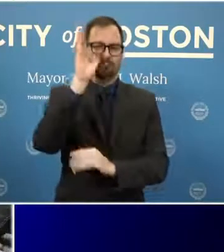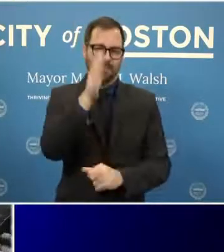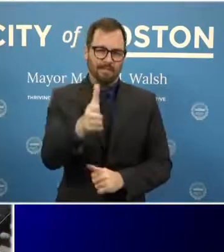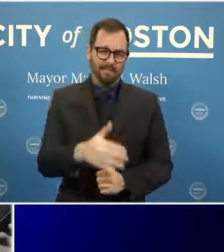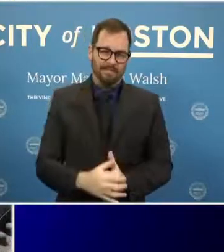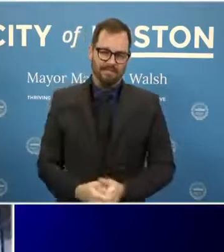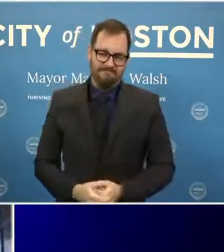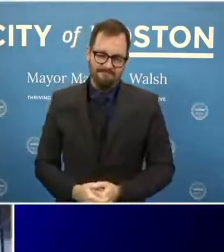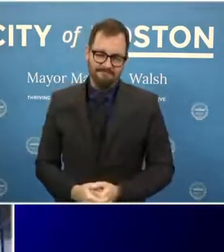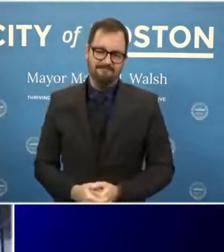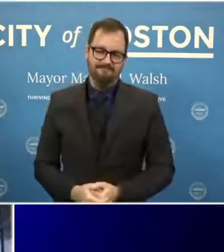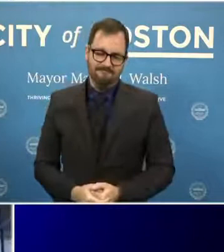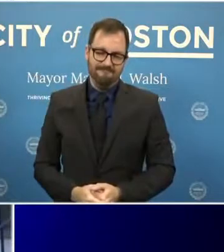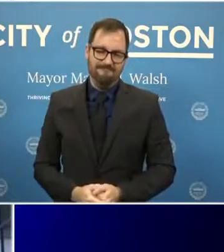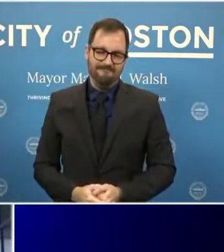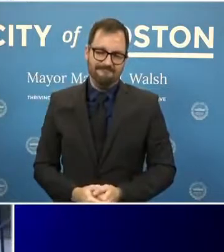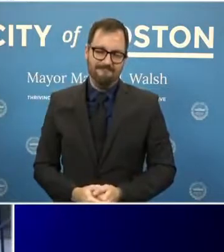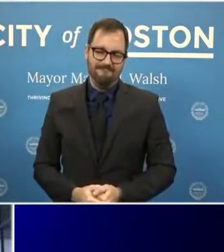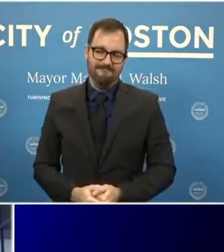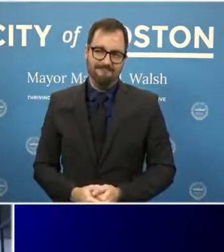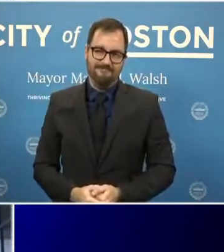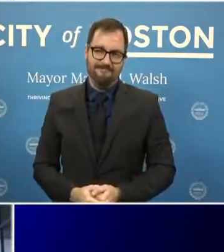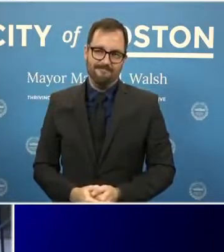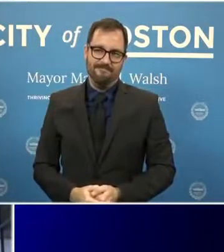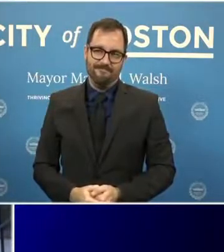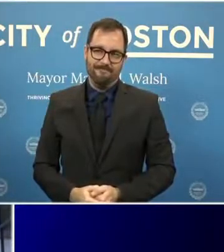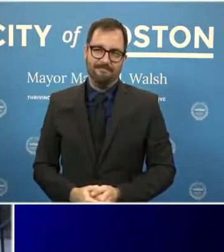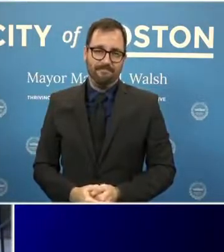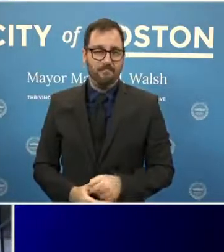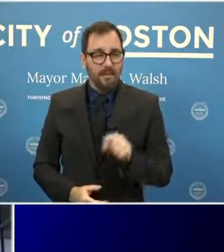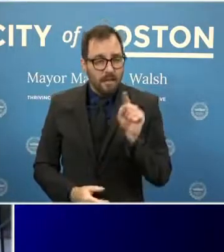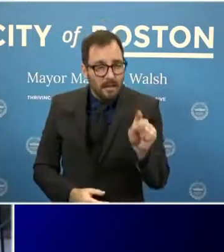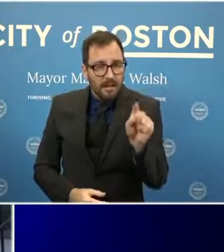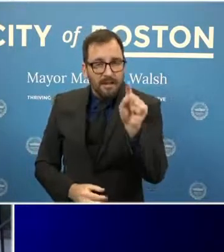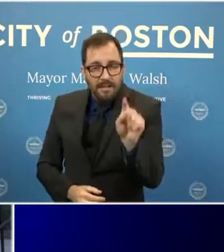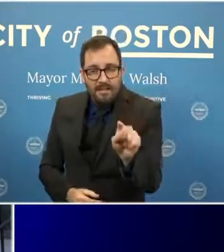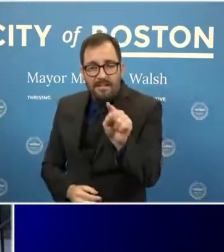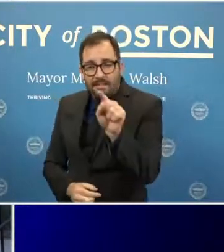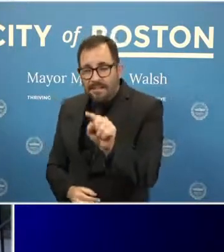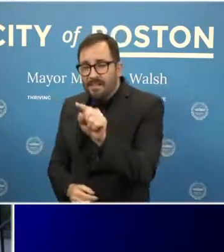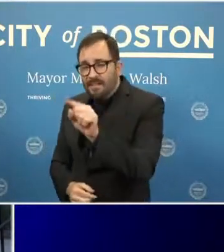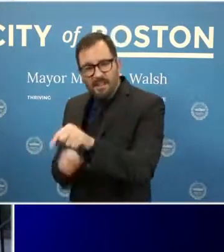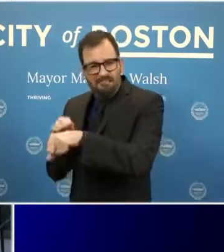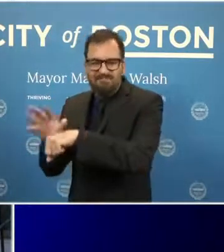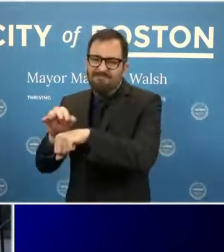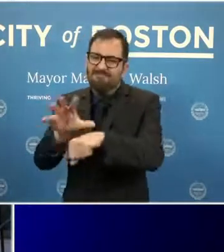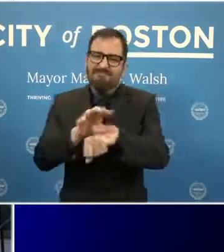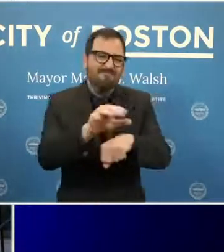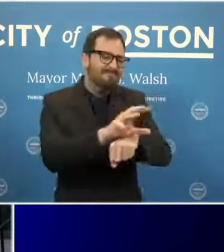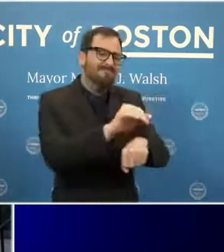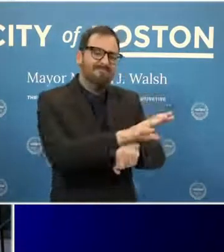Every single one of you is making a difference, and I will never forget it. And the people of Boston will never forget it.